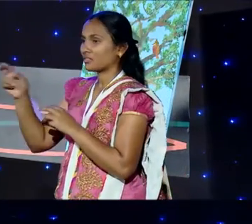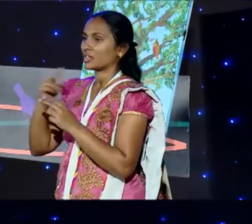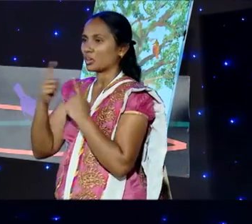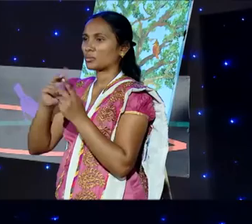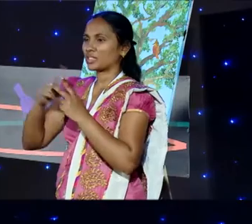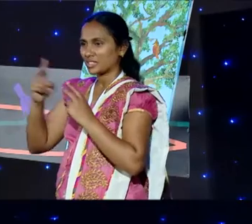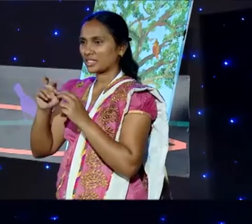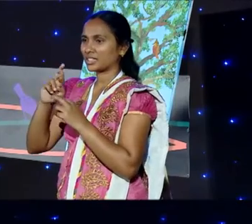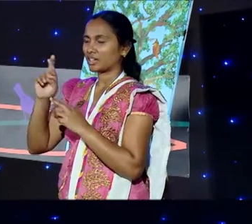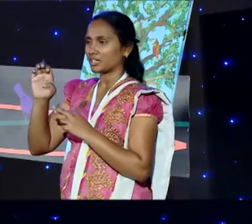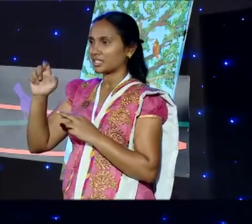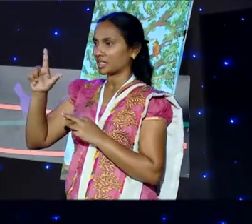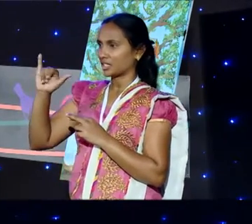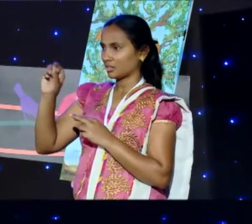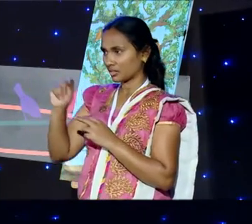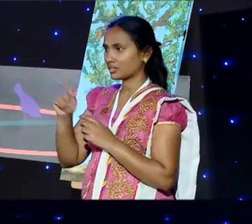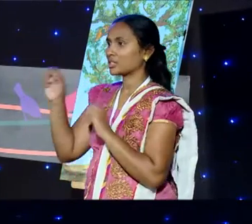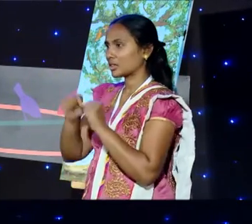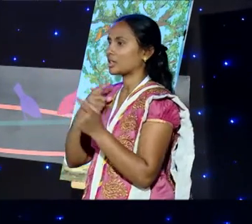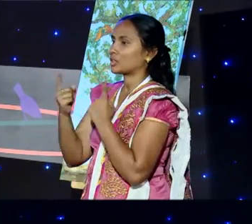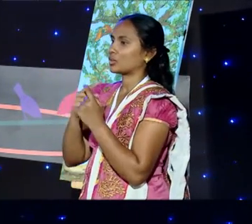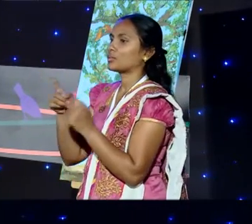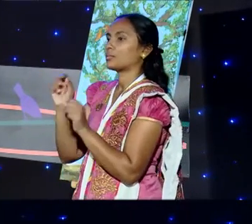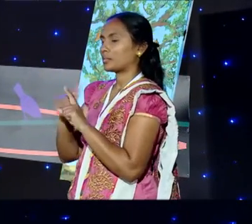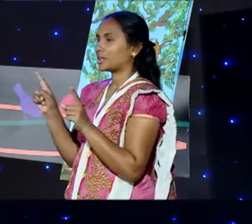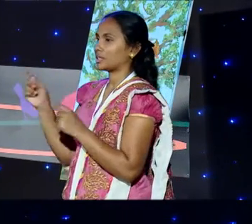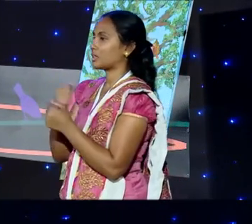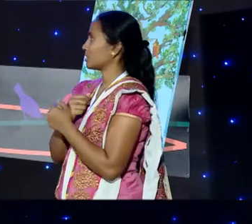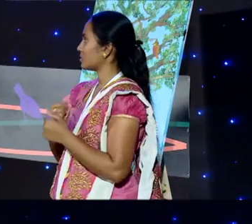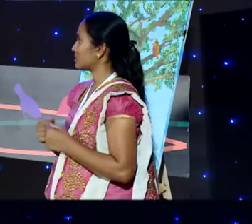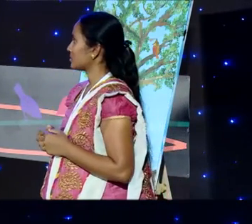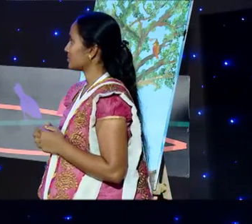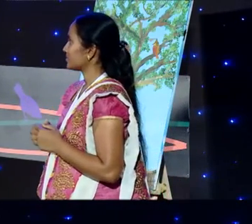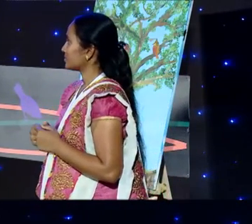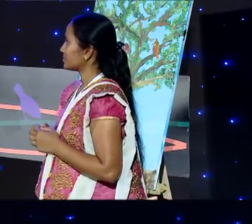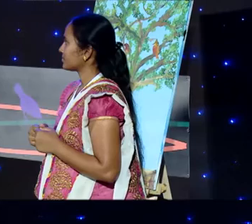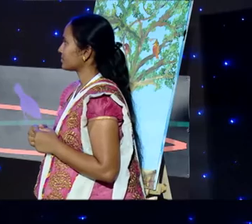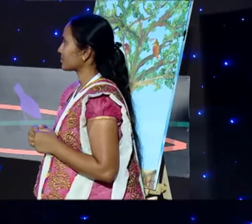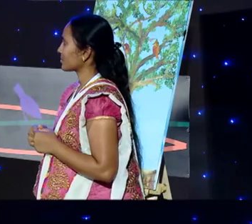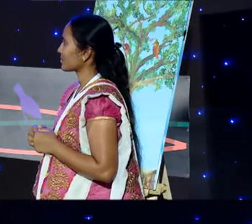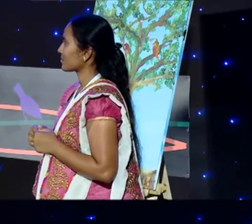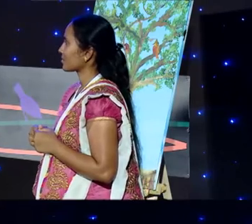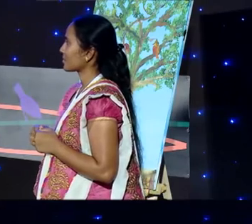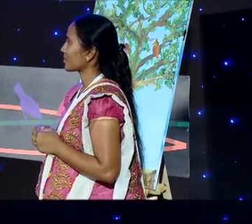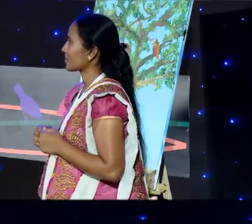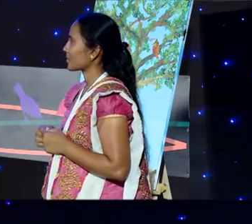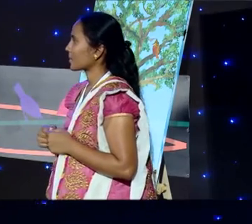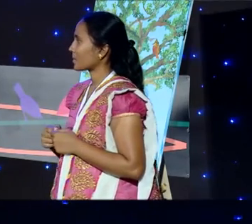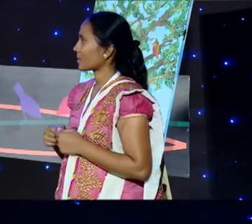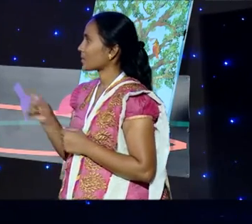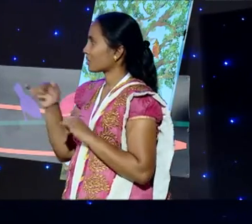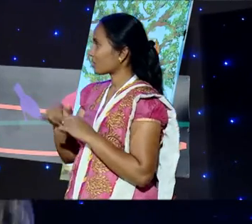still say, may you be blessed. I oppose this action, but I love you. That's how Gandhi won so many hearts and changed the